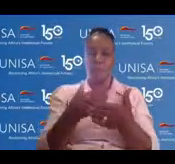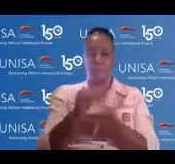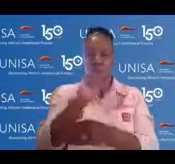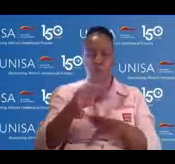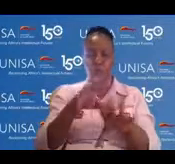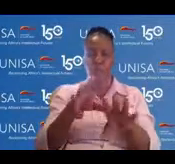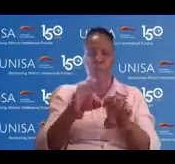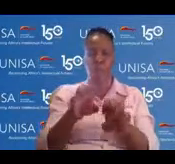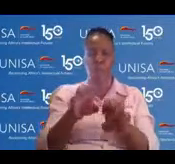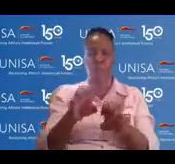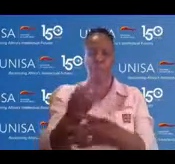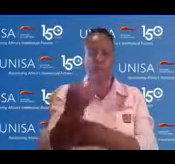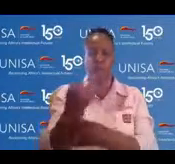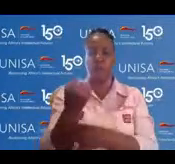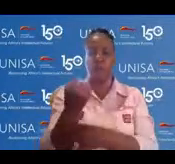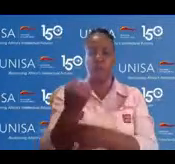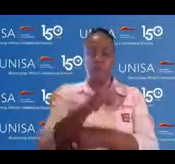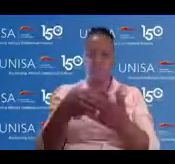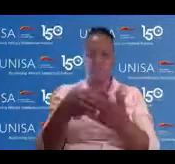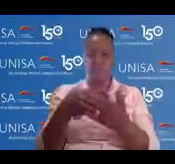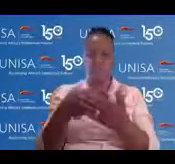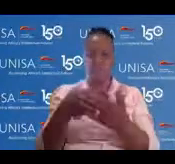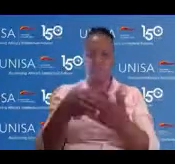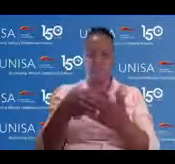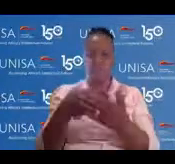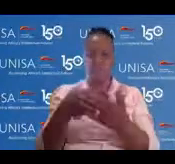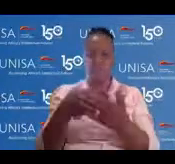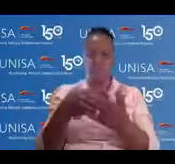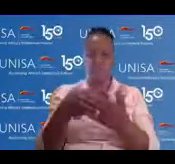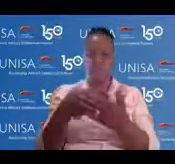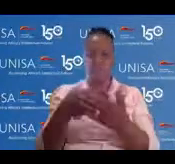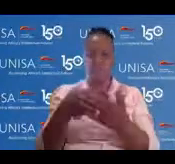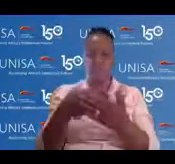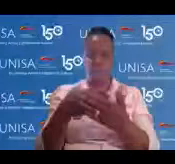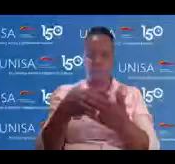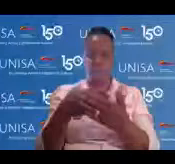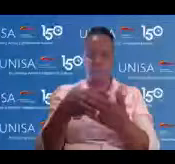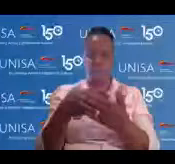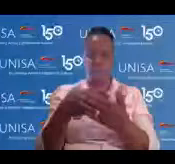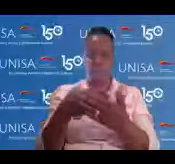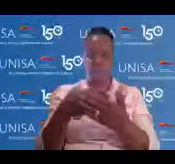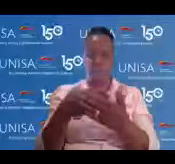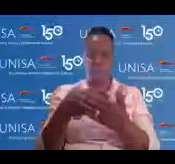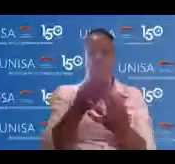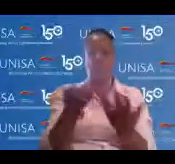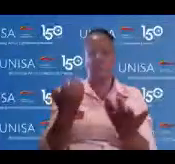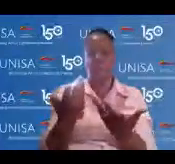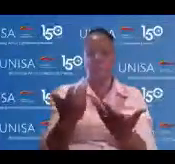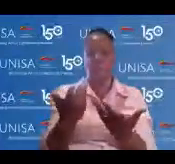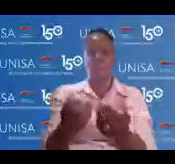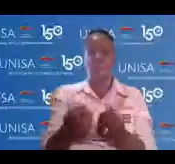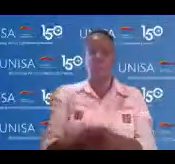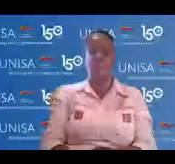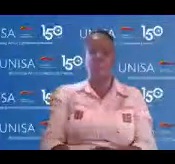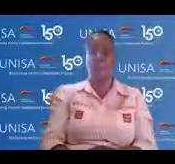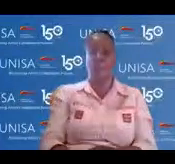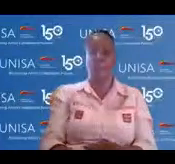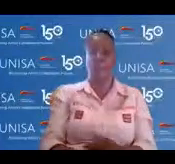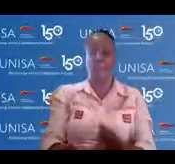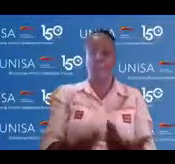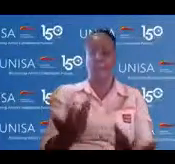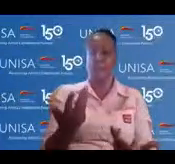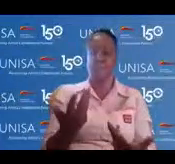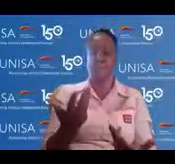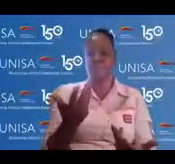go make sure that you can sign in, that you can access that. So I've posted a poll where you can actually, with